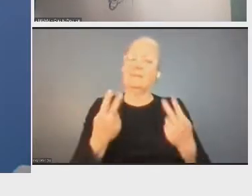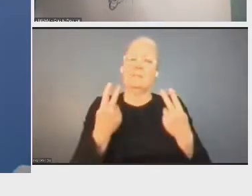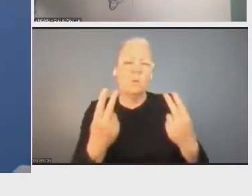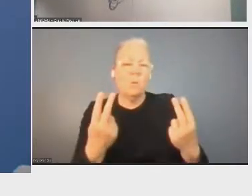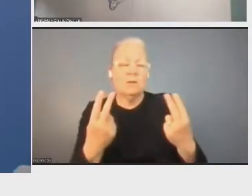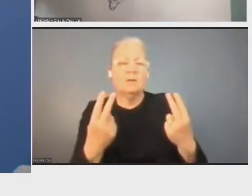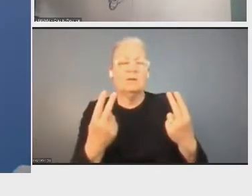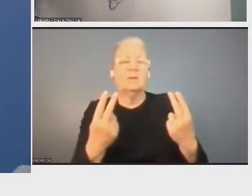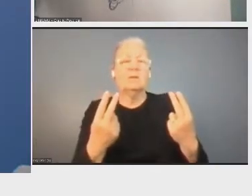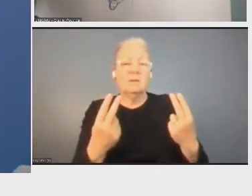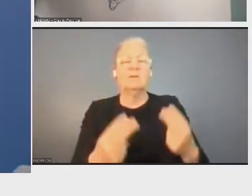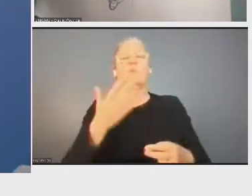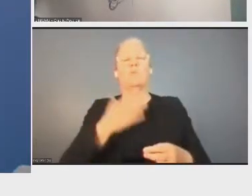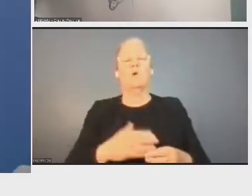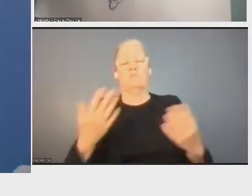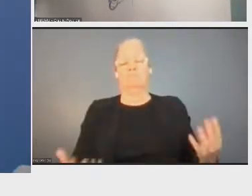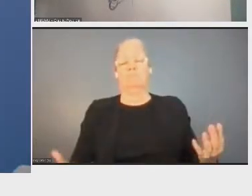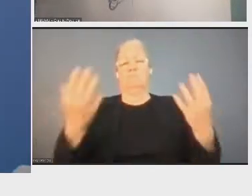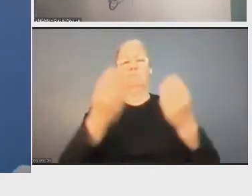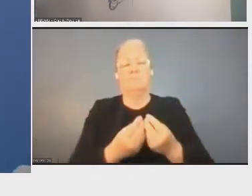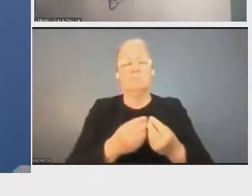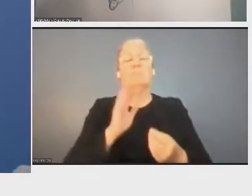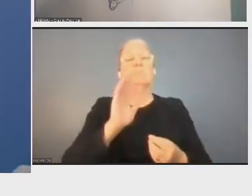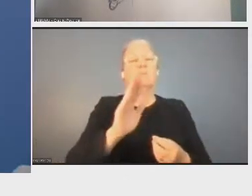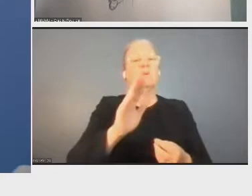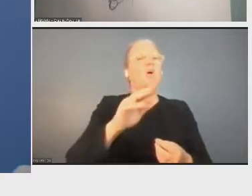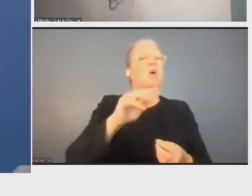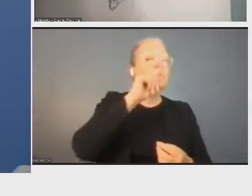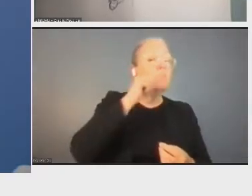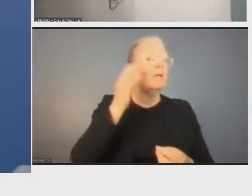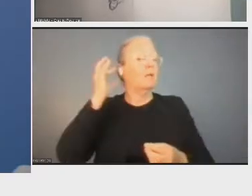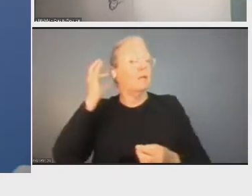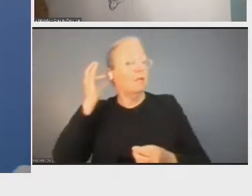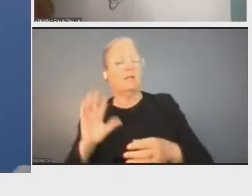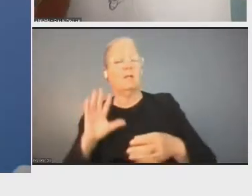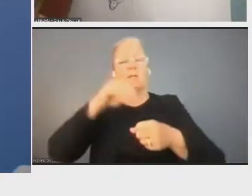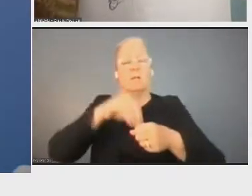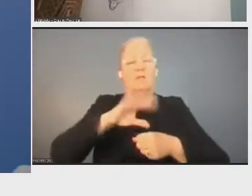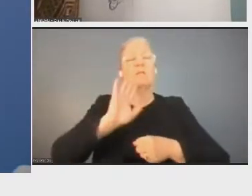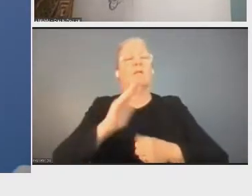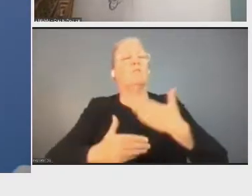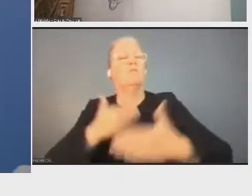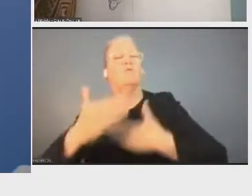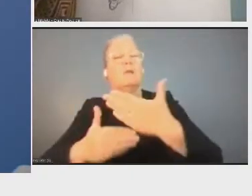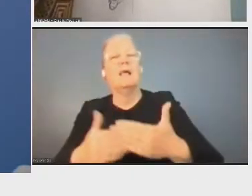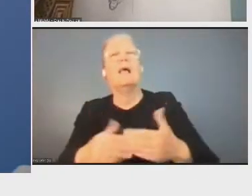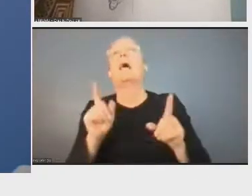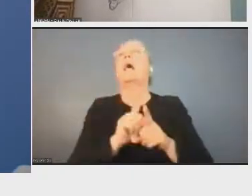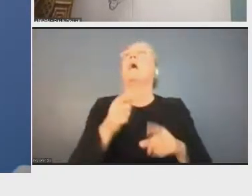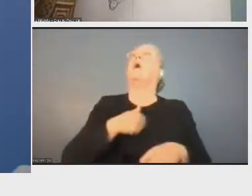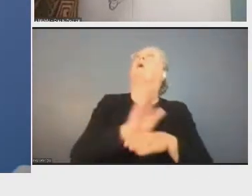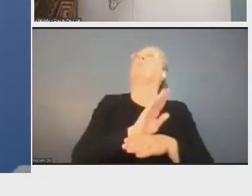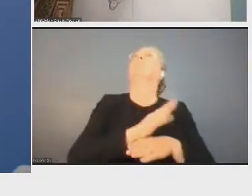systematically integrating gender perspectives into the process. This is no longer business as usual approach.